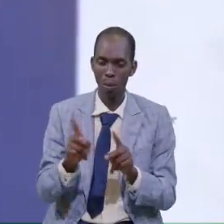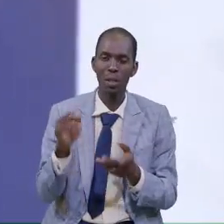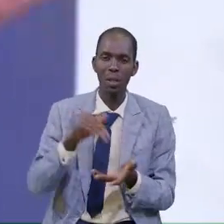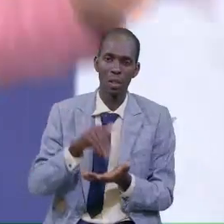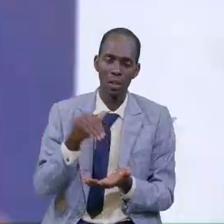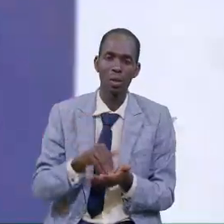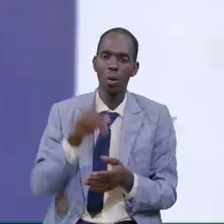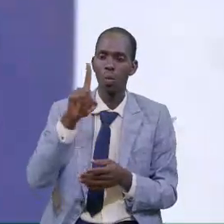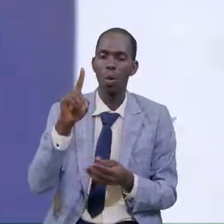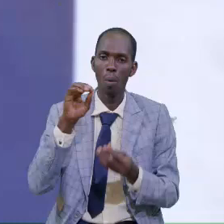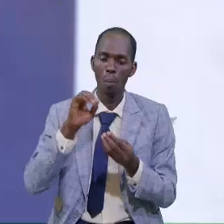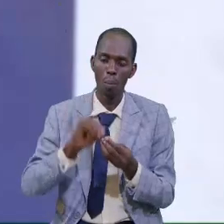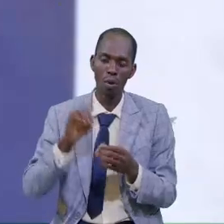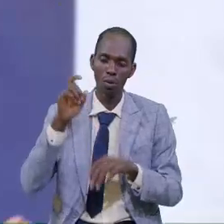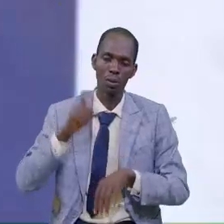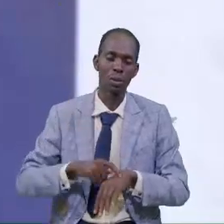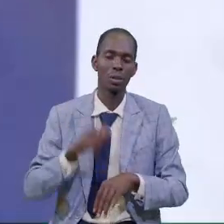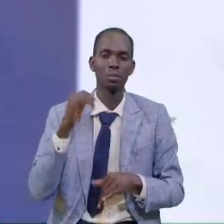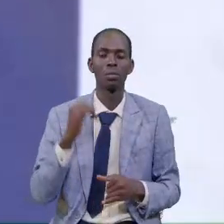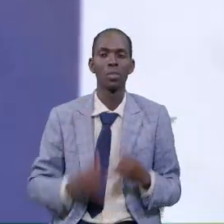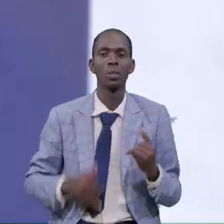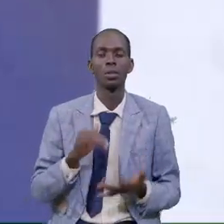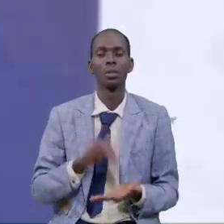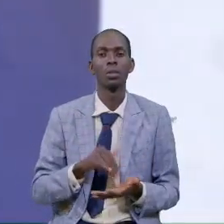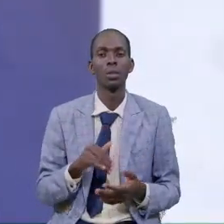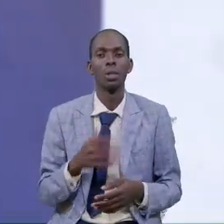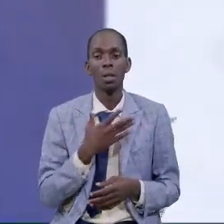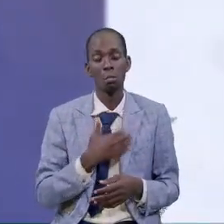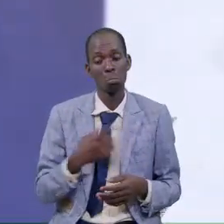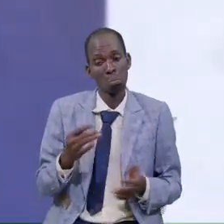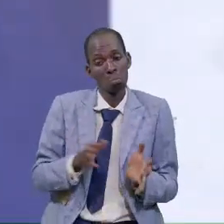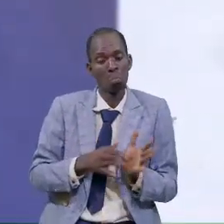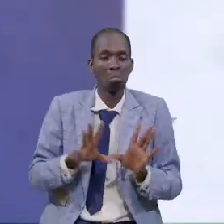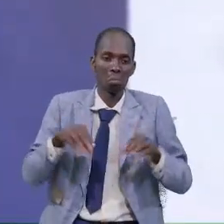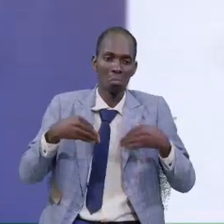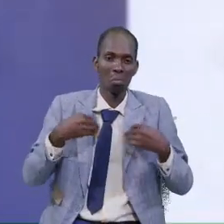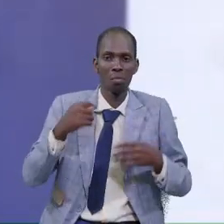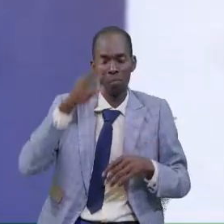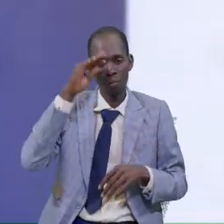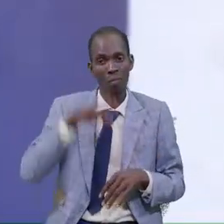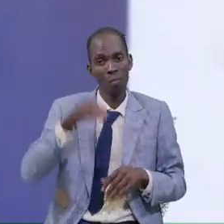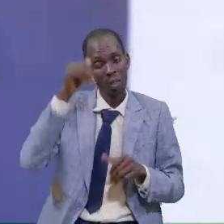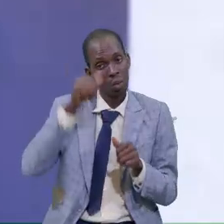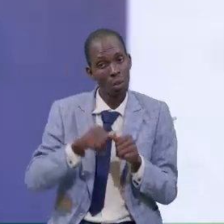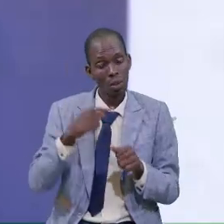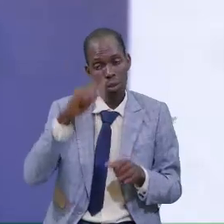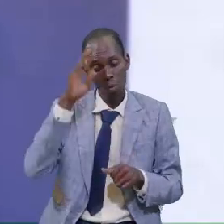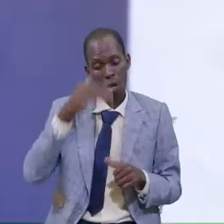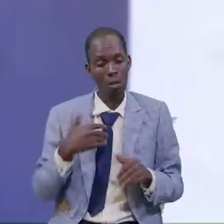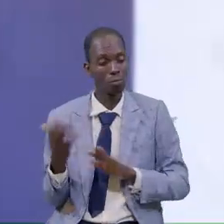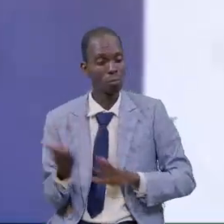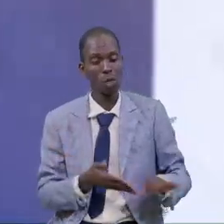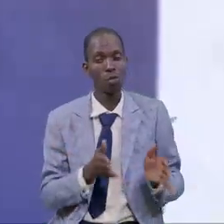one semester. And so they accepted the boy. And remember, the boy was dropout, and the boy could